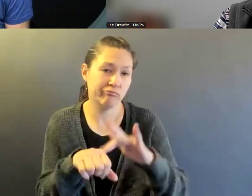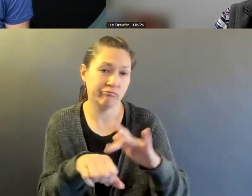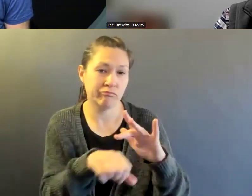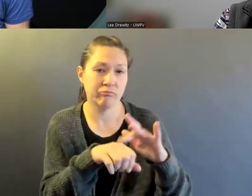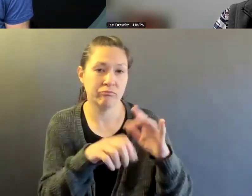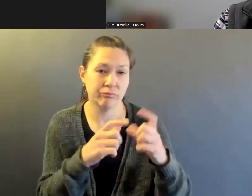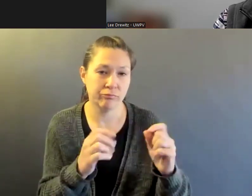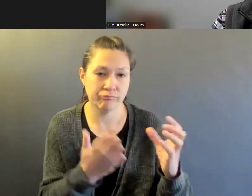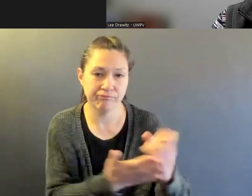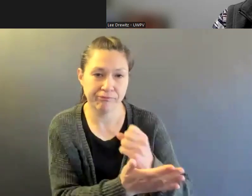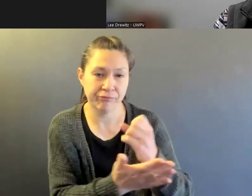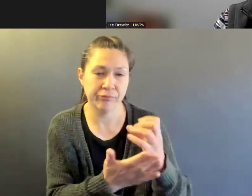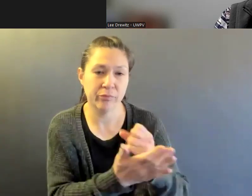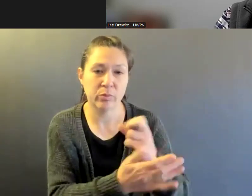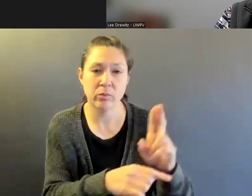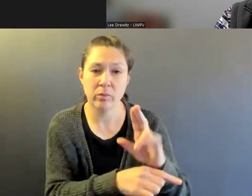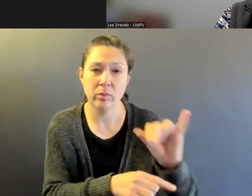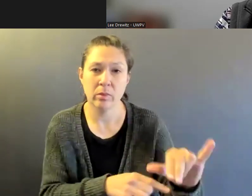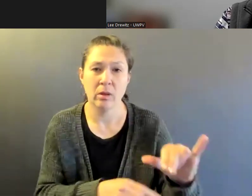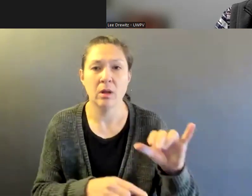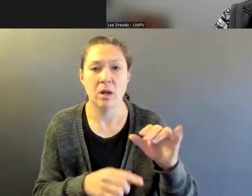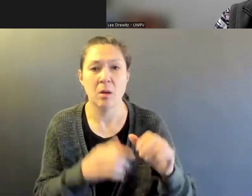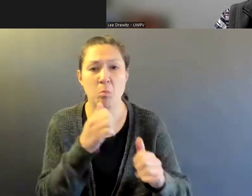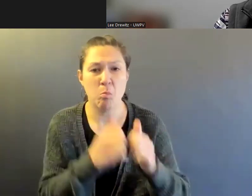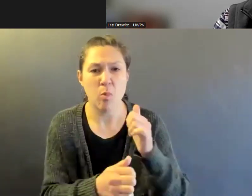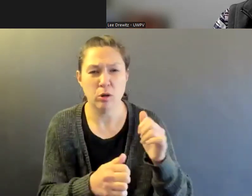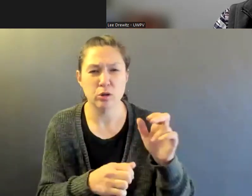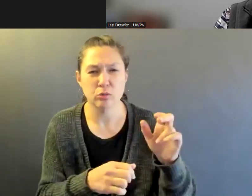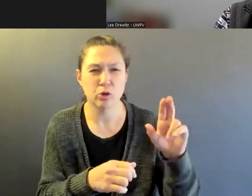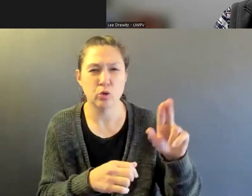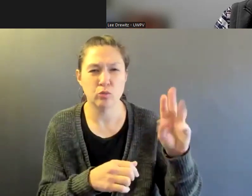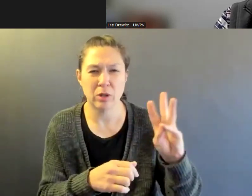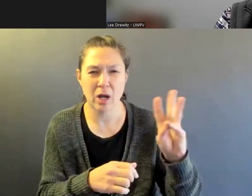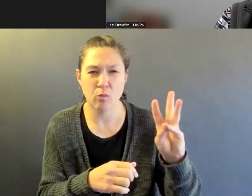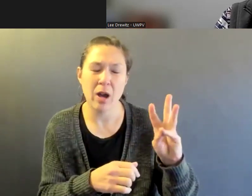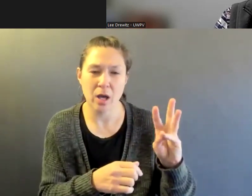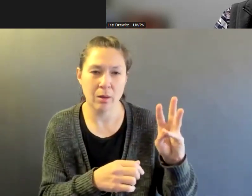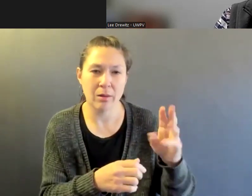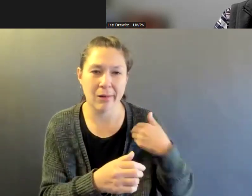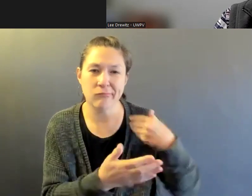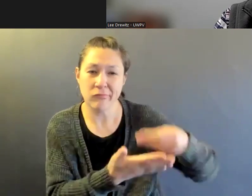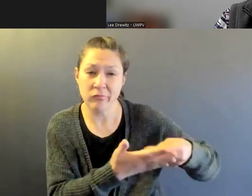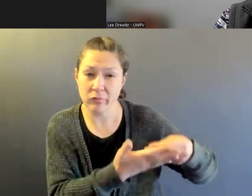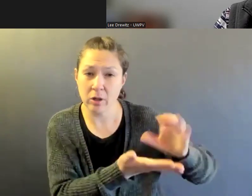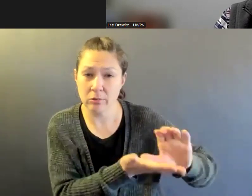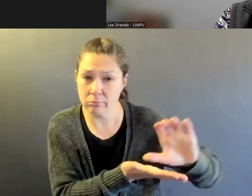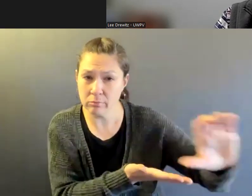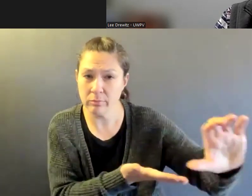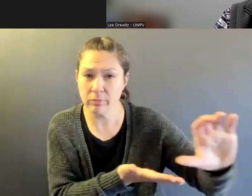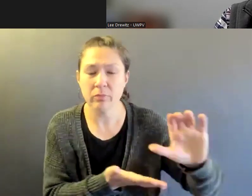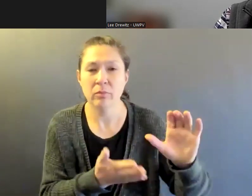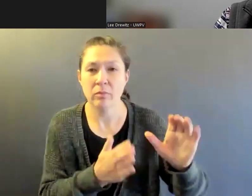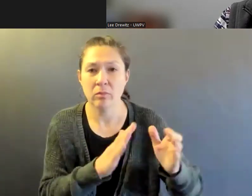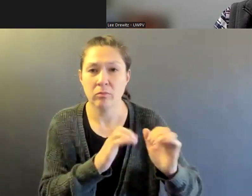Ways primarily do this actually through funding, but our United Way is a little bit different. So around 2020, we ran our